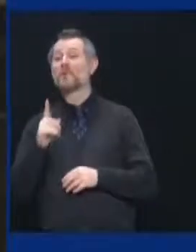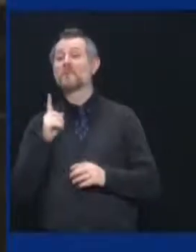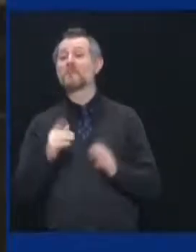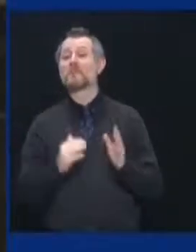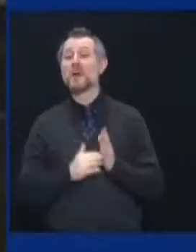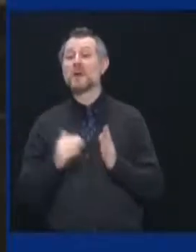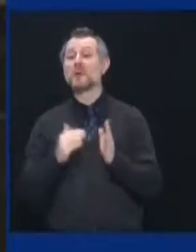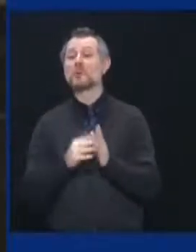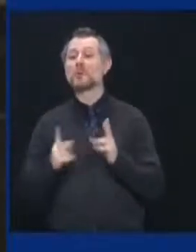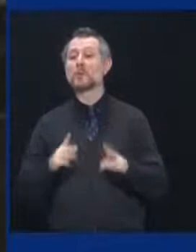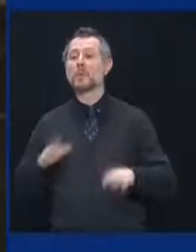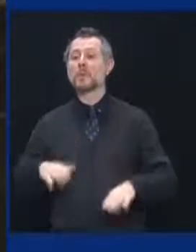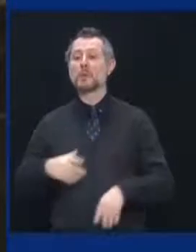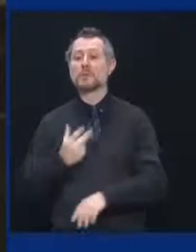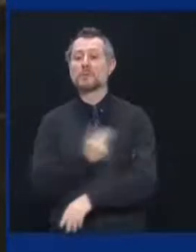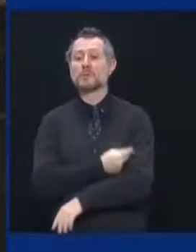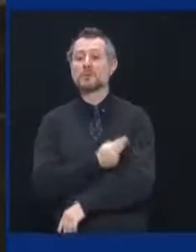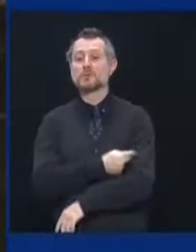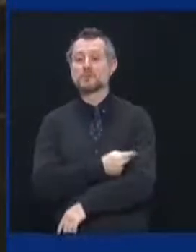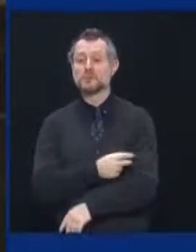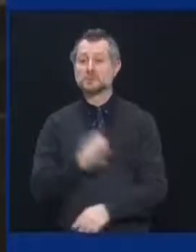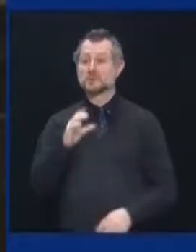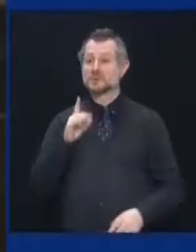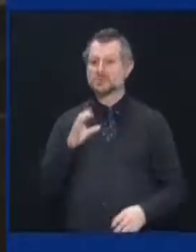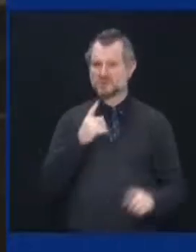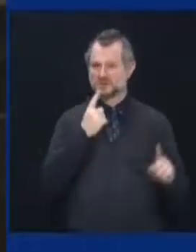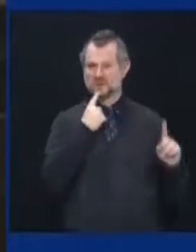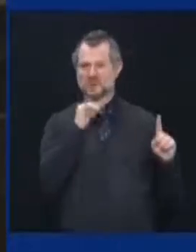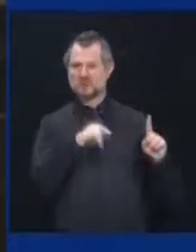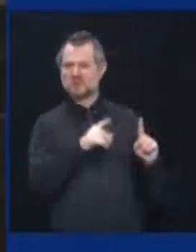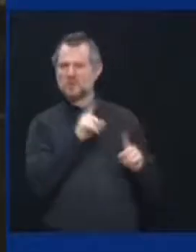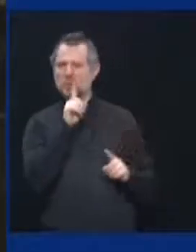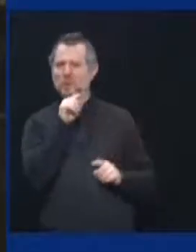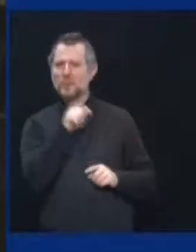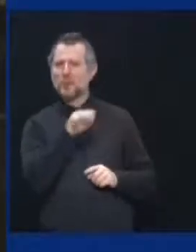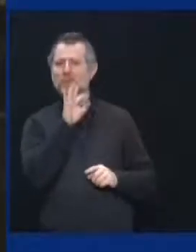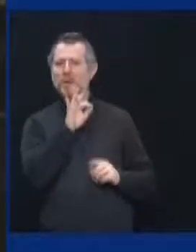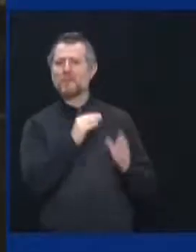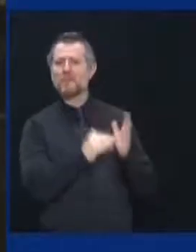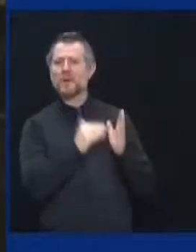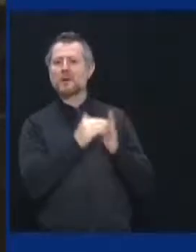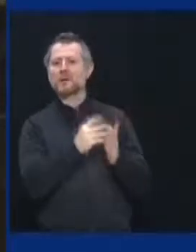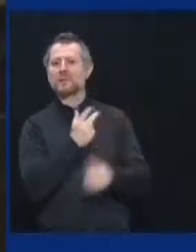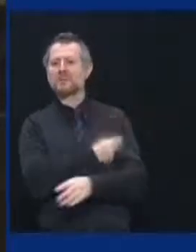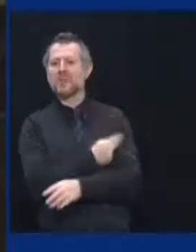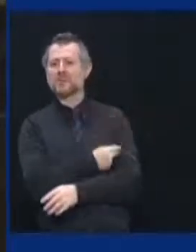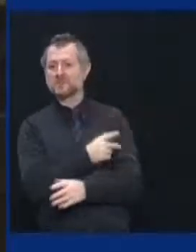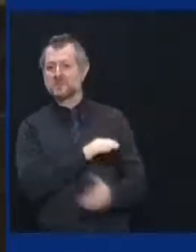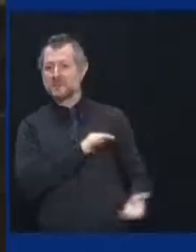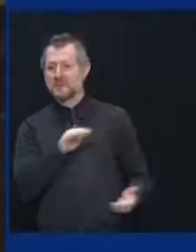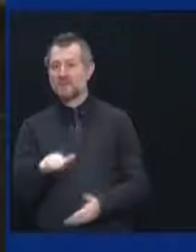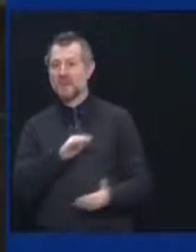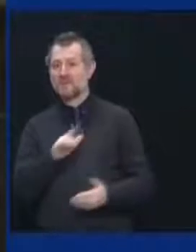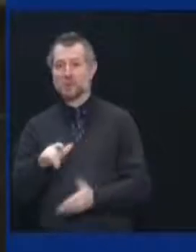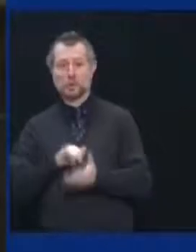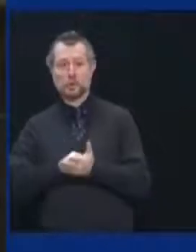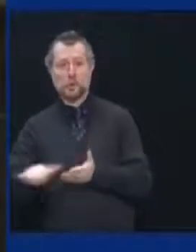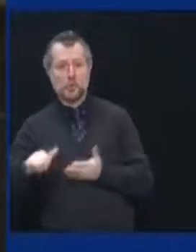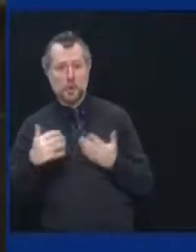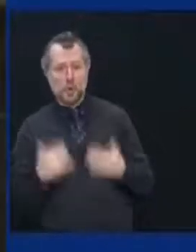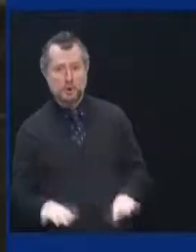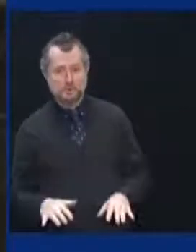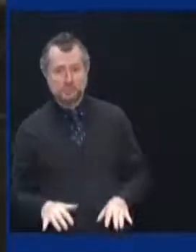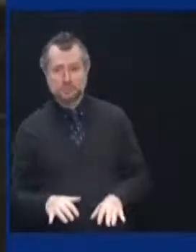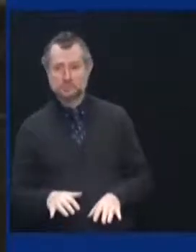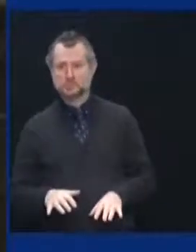vaccines. If you go on their website this morning, they're talking about 1.9 million delivered to New York or sent to New York, and only